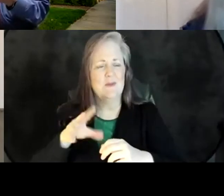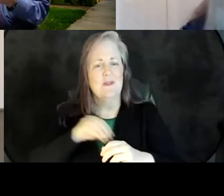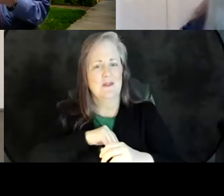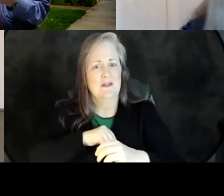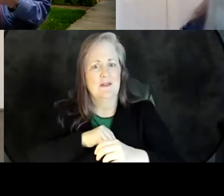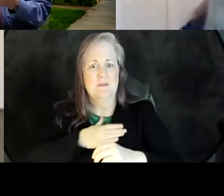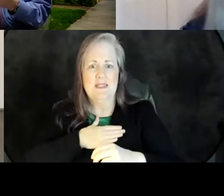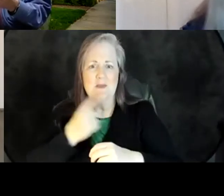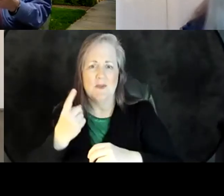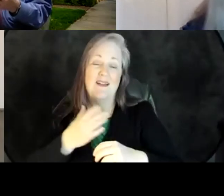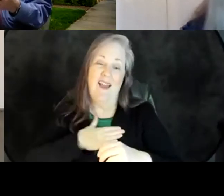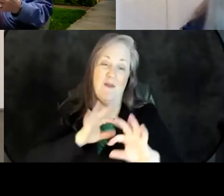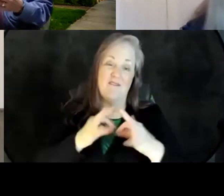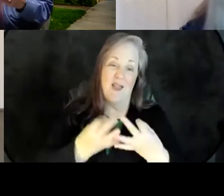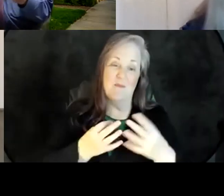have relatives like that.